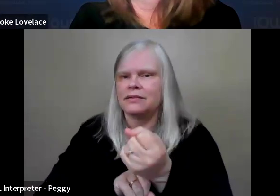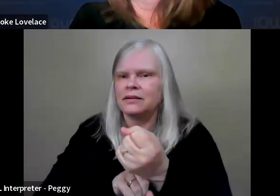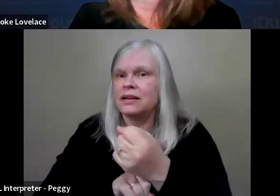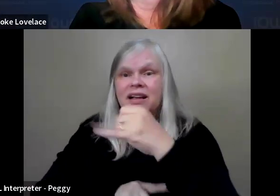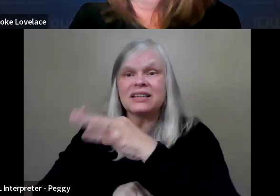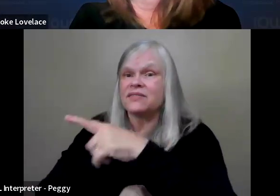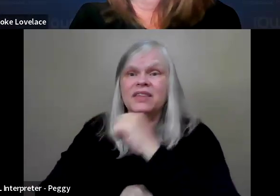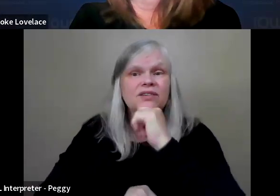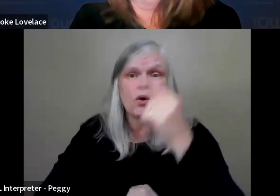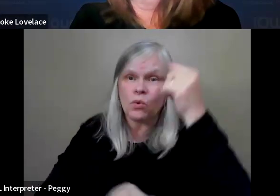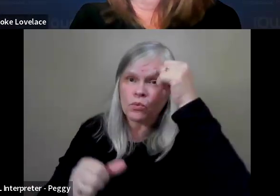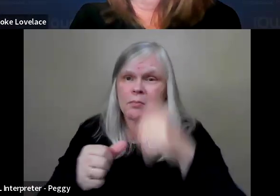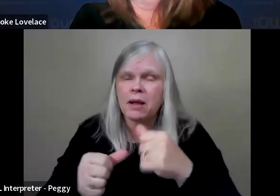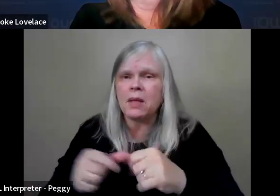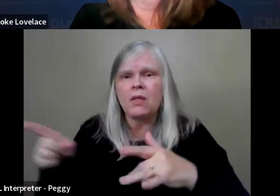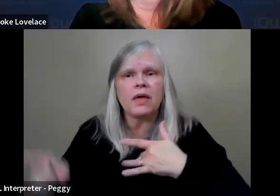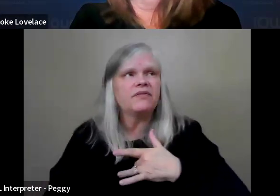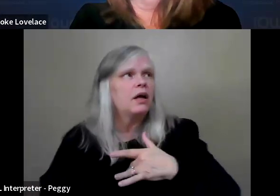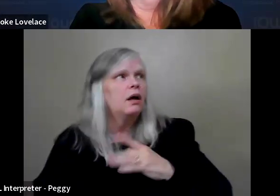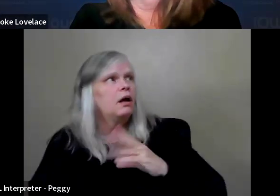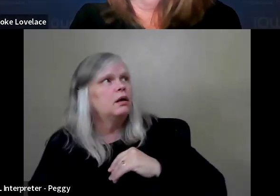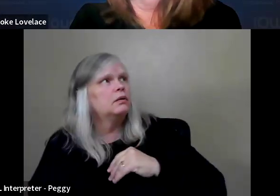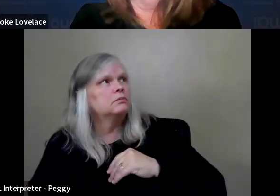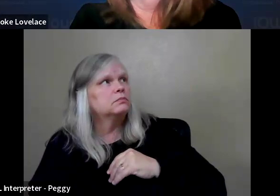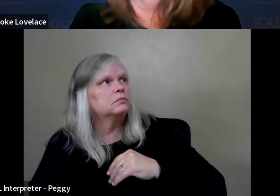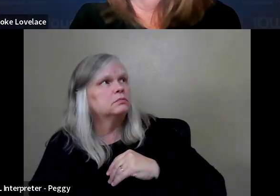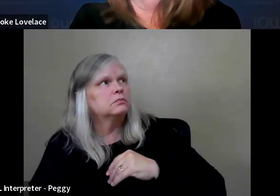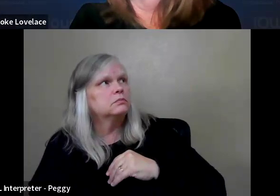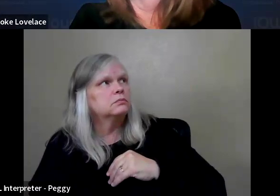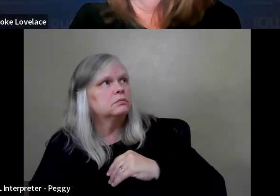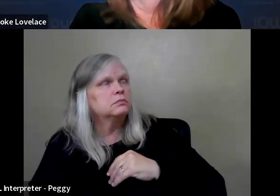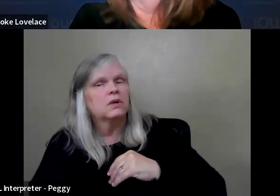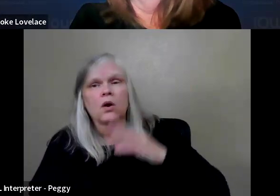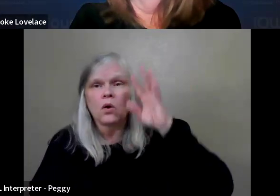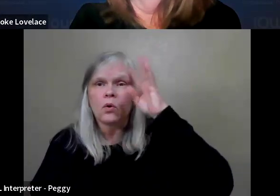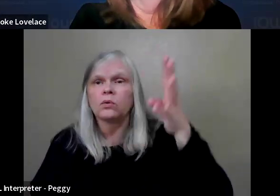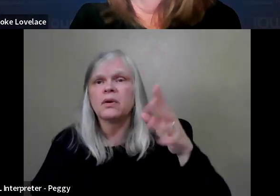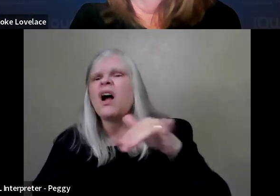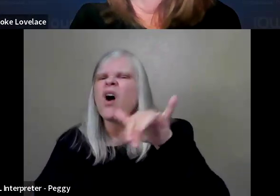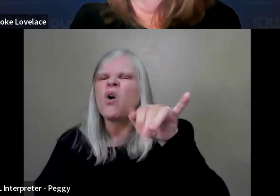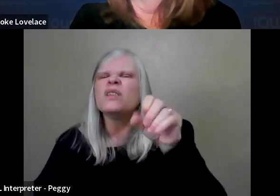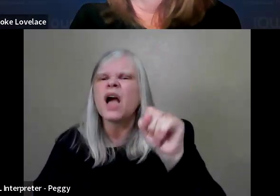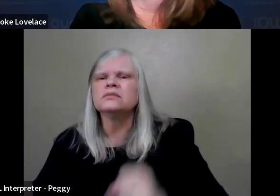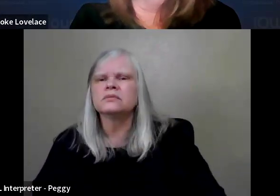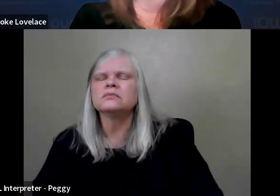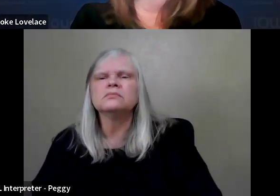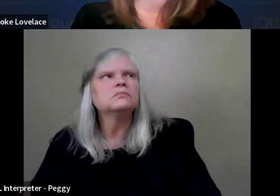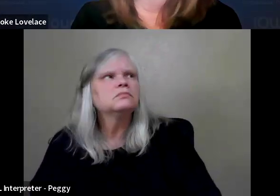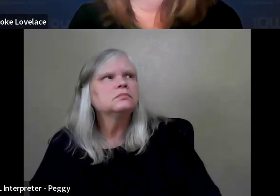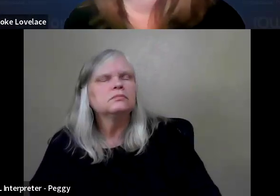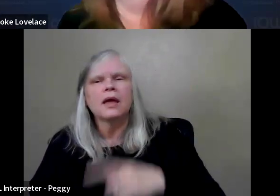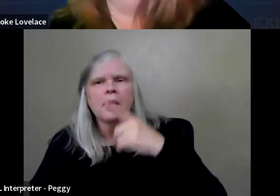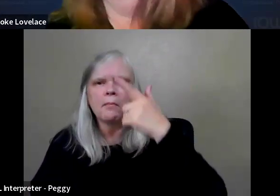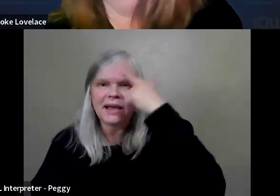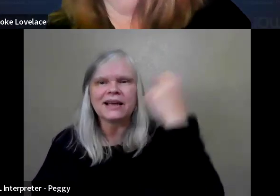don't remember, they might feel really bad about it, or they might make up and just say, "Oh yeah, of course," right? Because they've